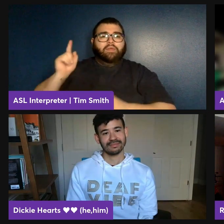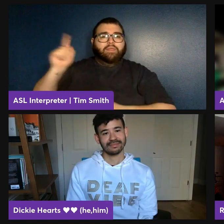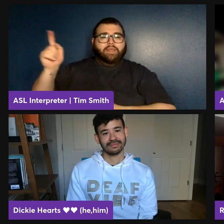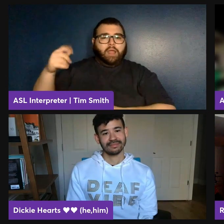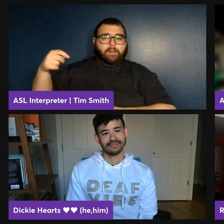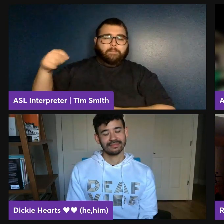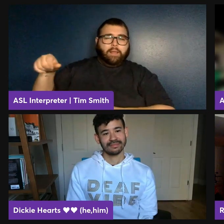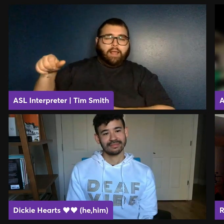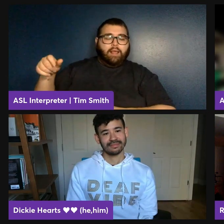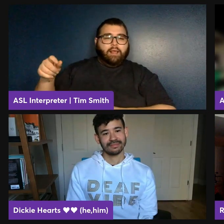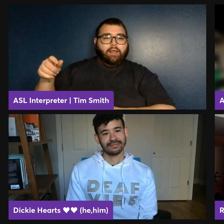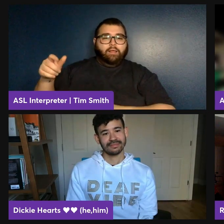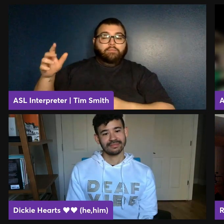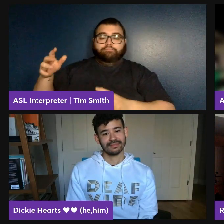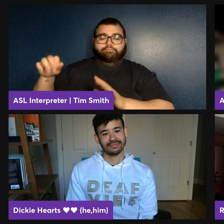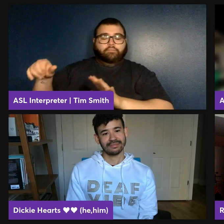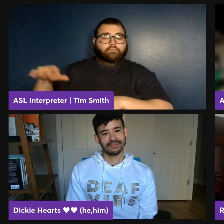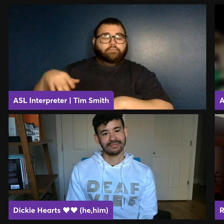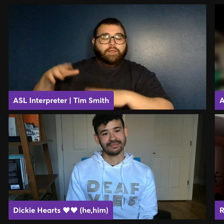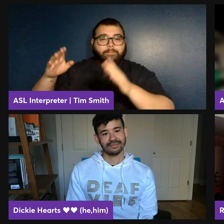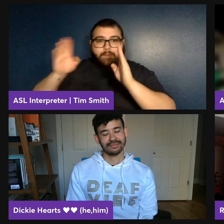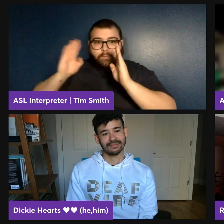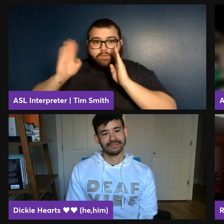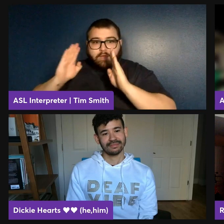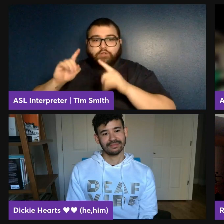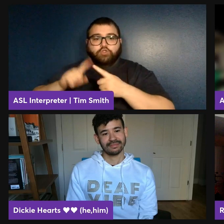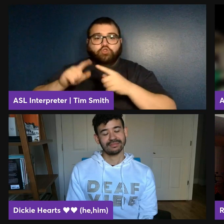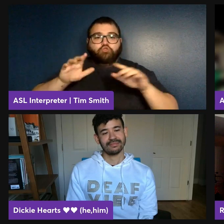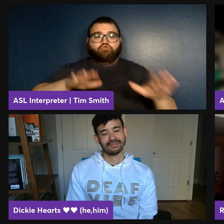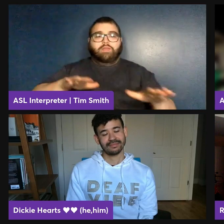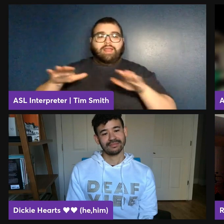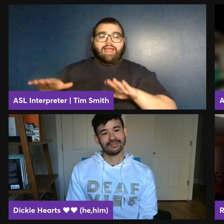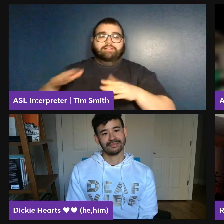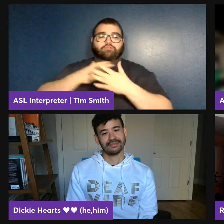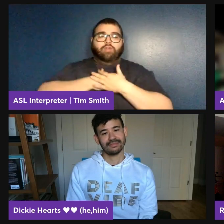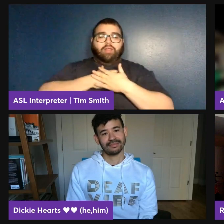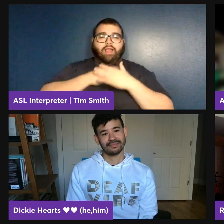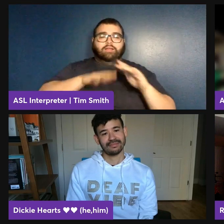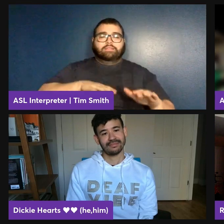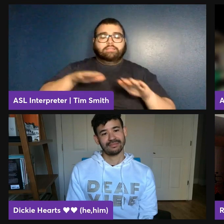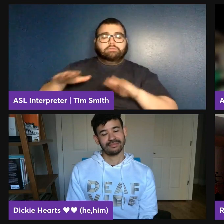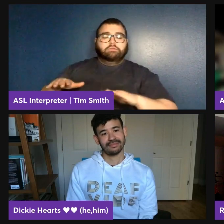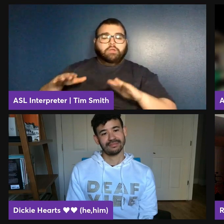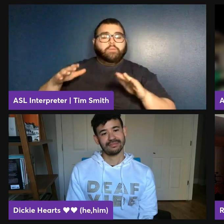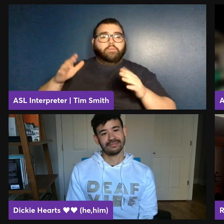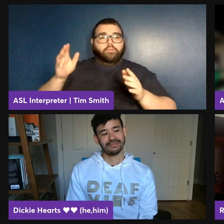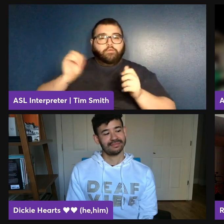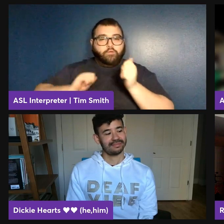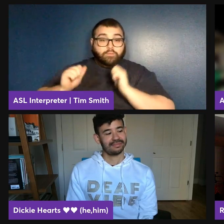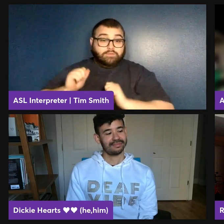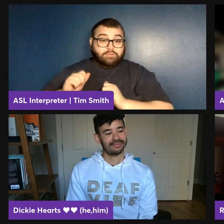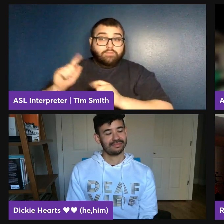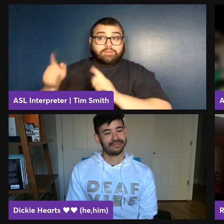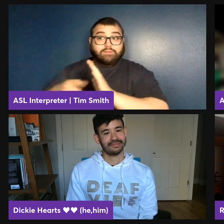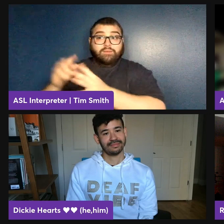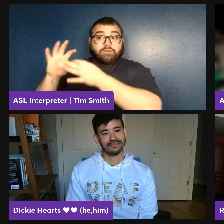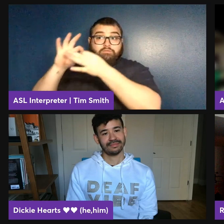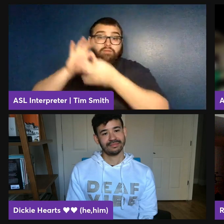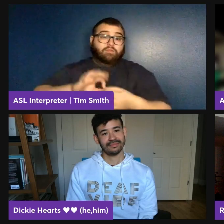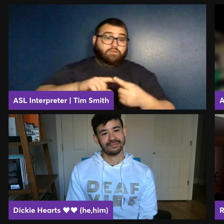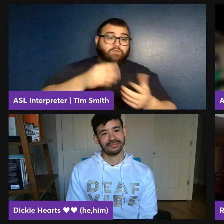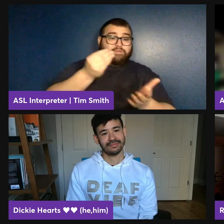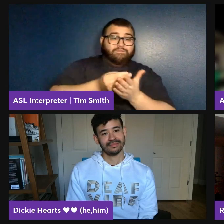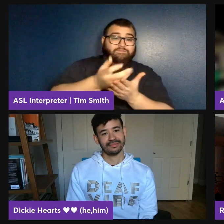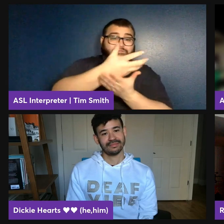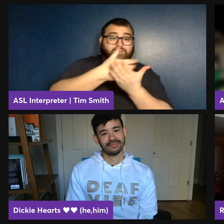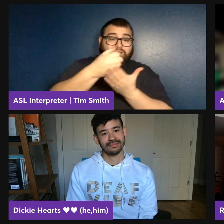more attention to relaxed performances, but sometimes it comes down to funding as well, realistically.